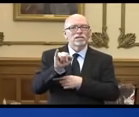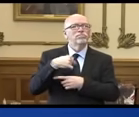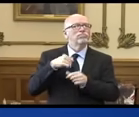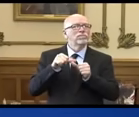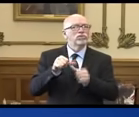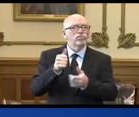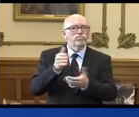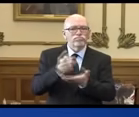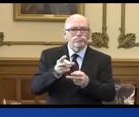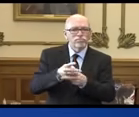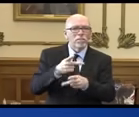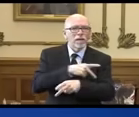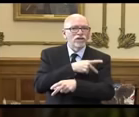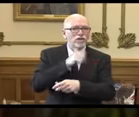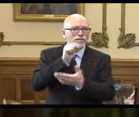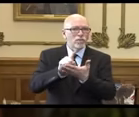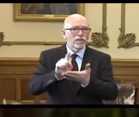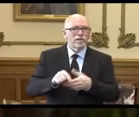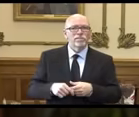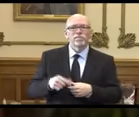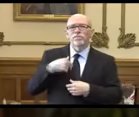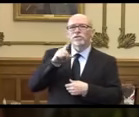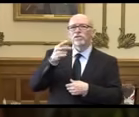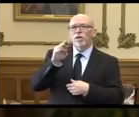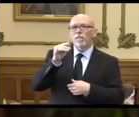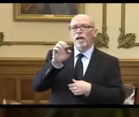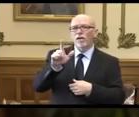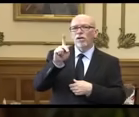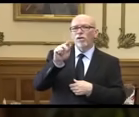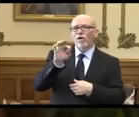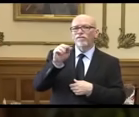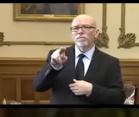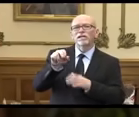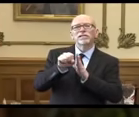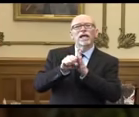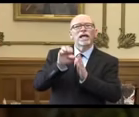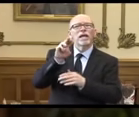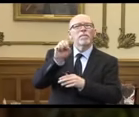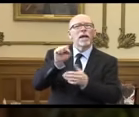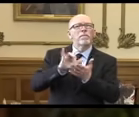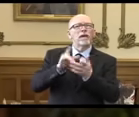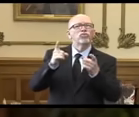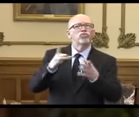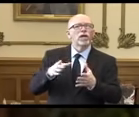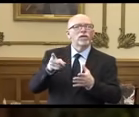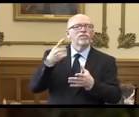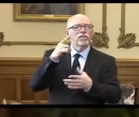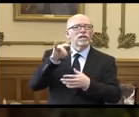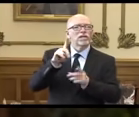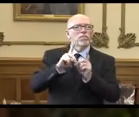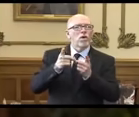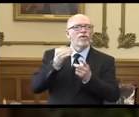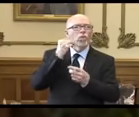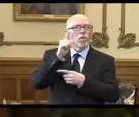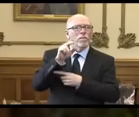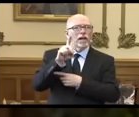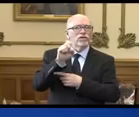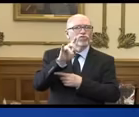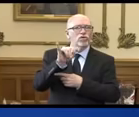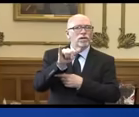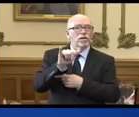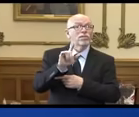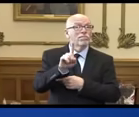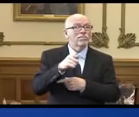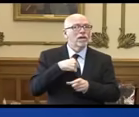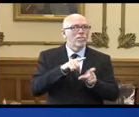treat patients every week. I am Dr. Michael Kaufman, your state EMS medical director with the Indiana Department of Homeland Security. I'm